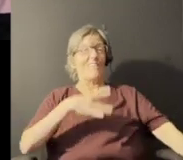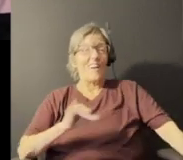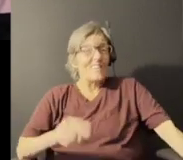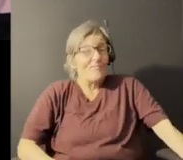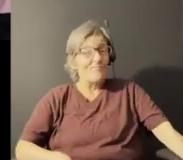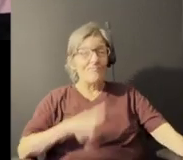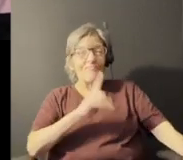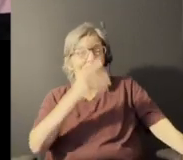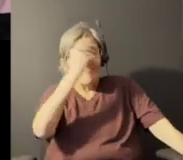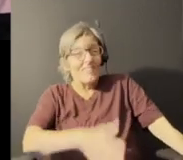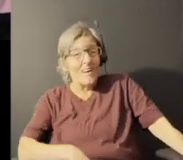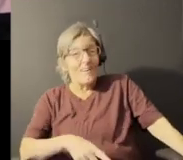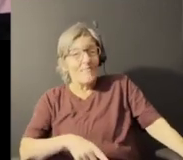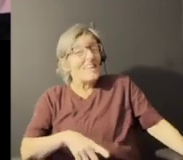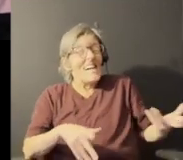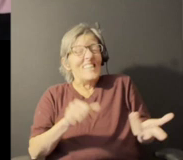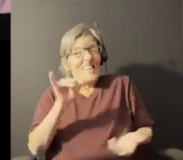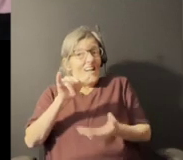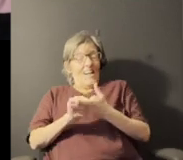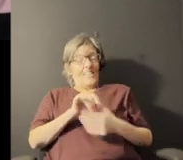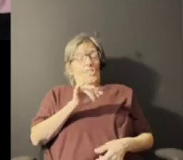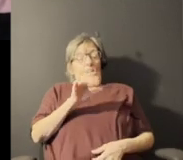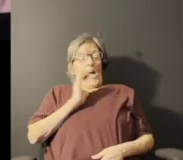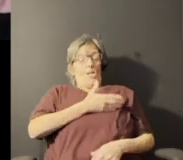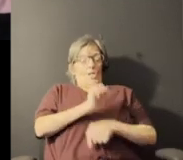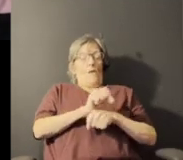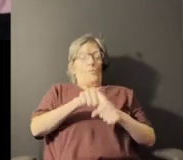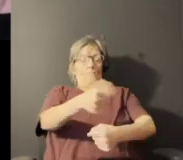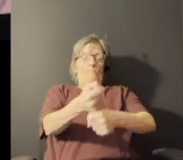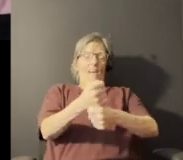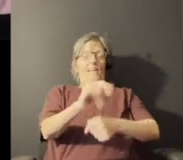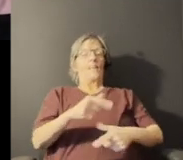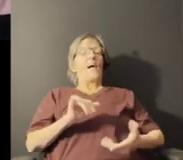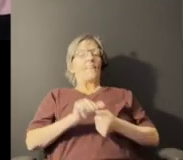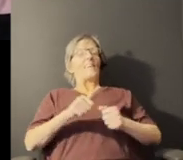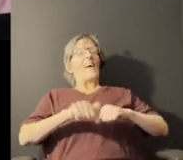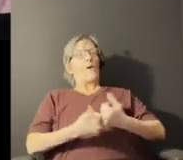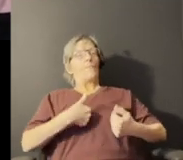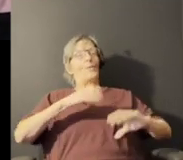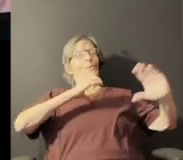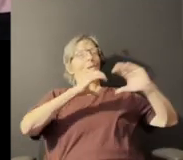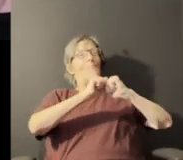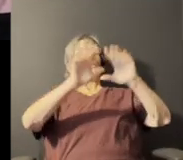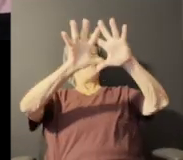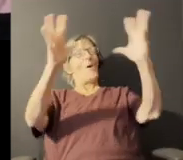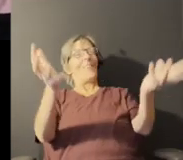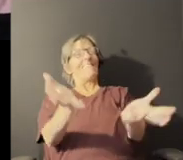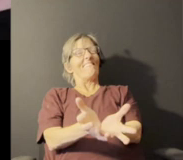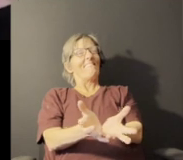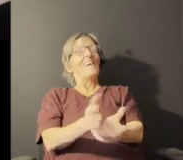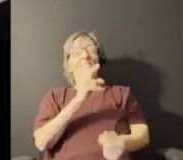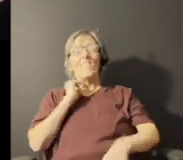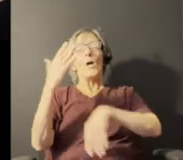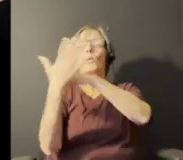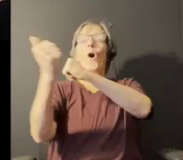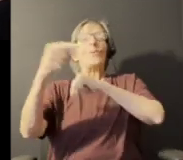to like it or even to believe it ourselves. It's our job to make it. And that's the way we communicate with the world. Yeah.